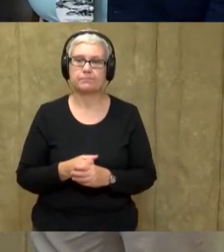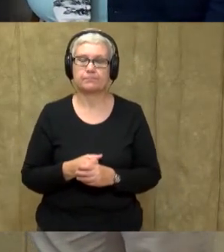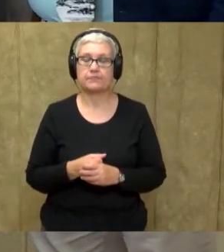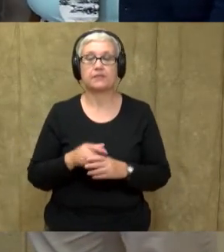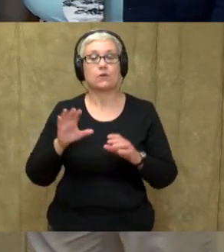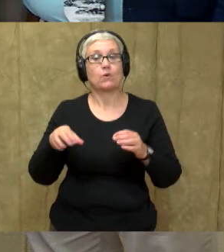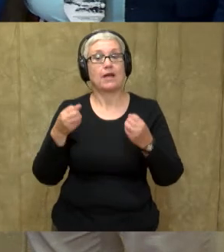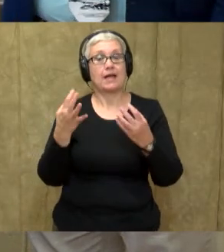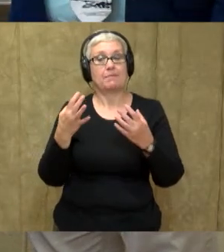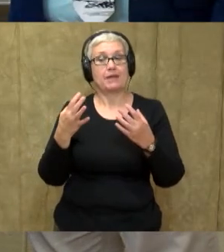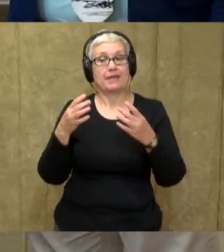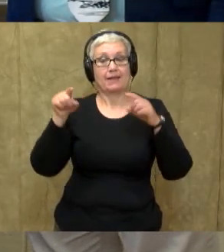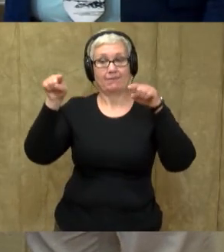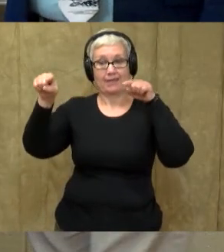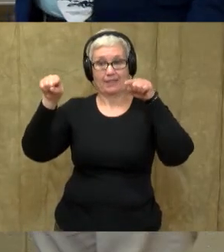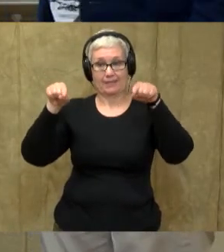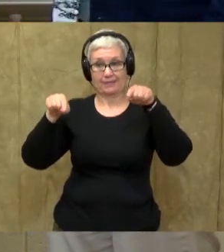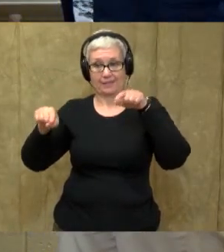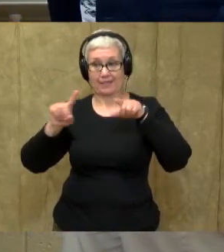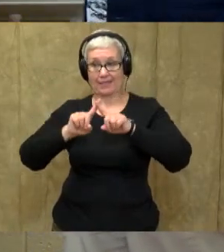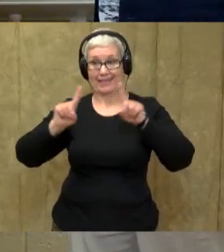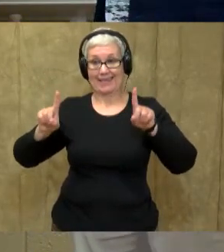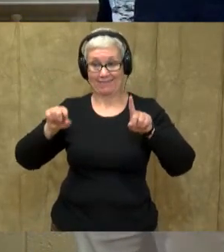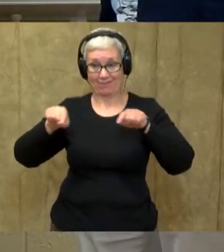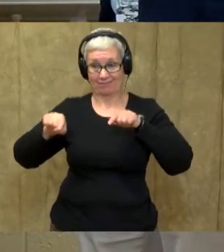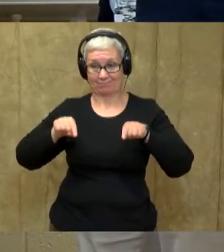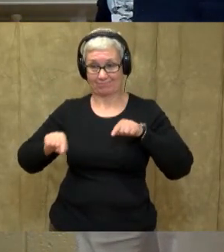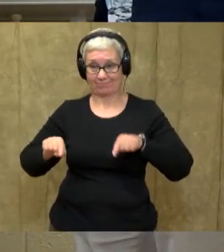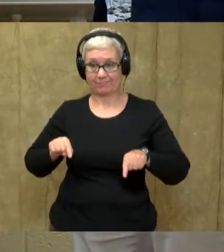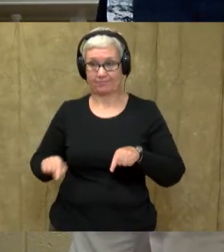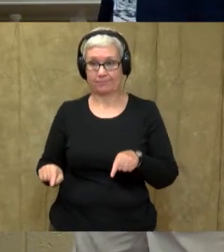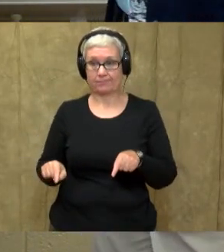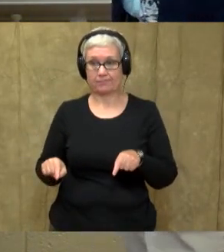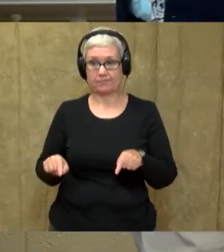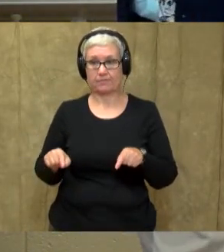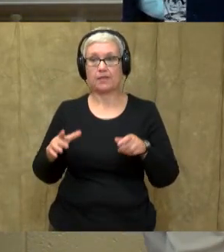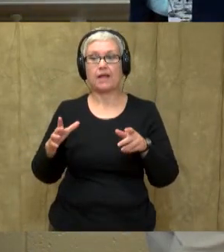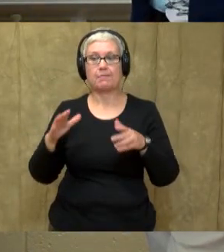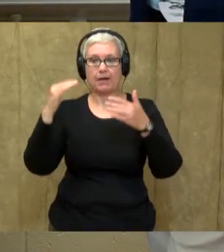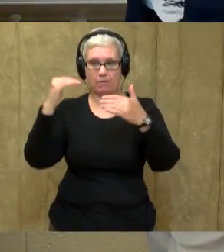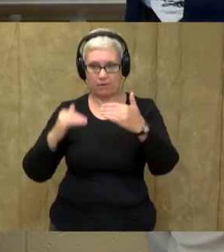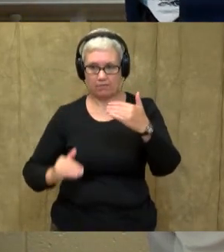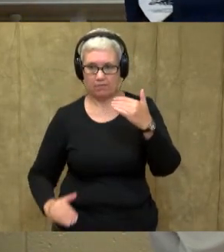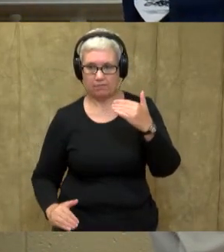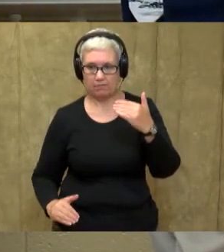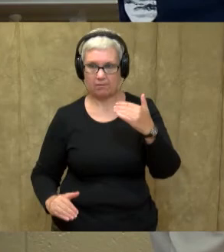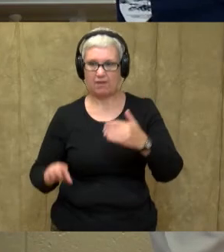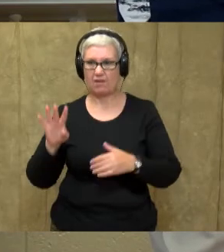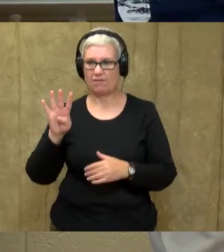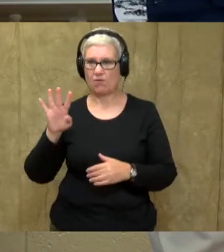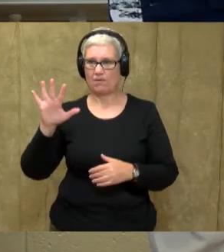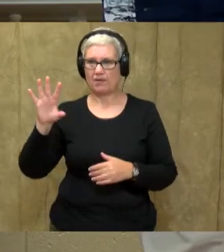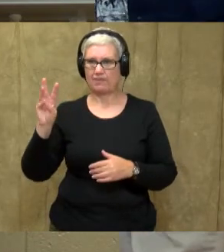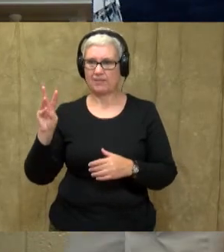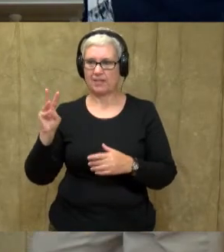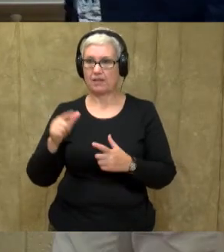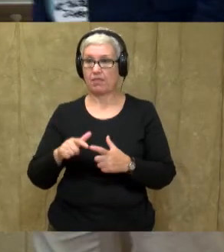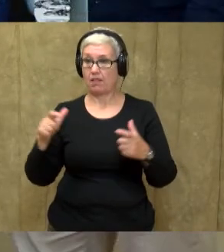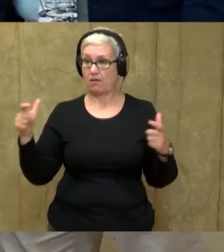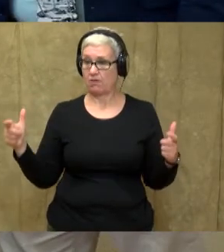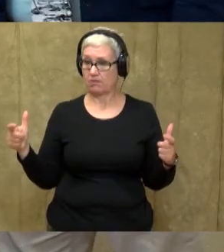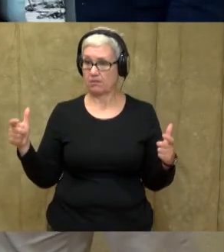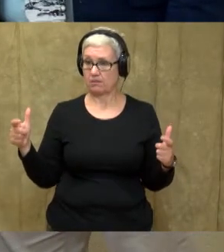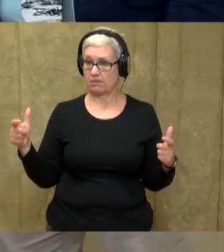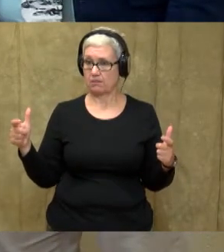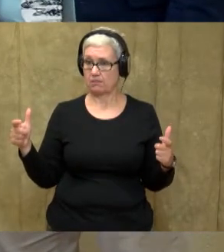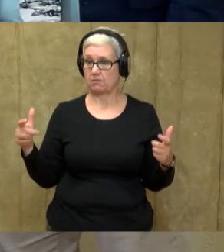these combinations do I need to list in order to get the largest area? Is 456 square meters the largest?